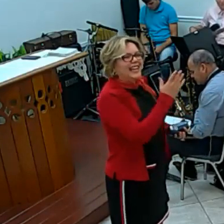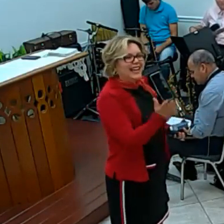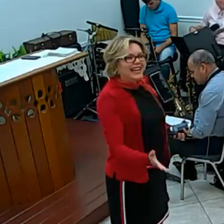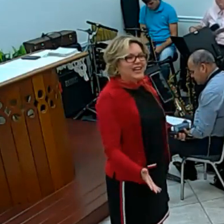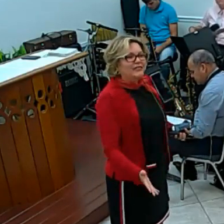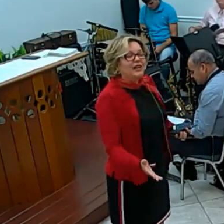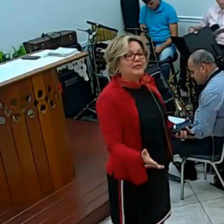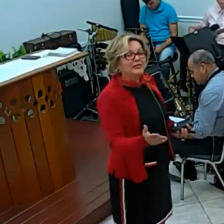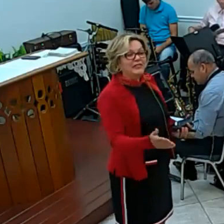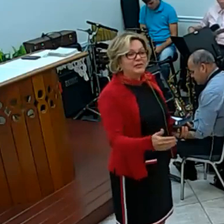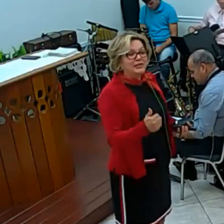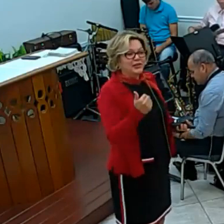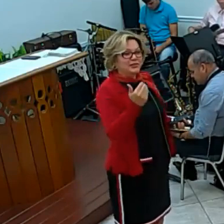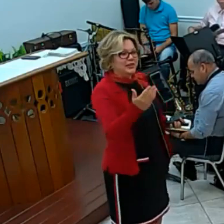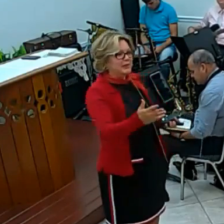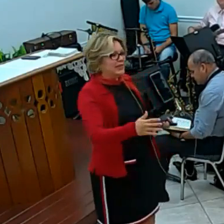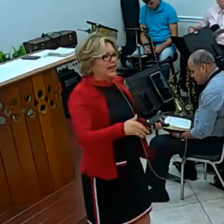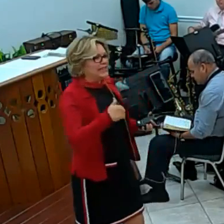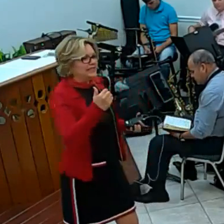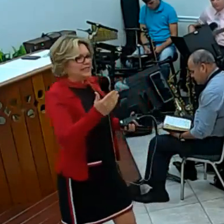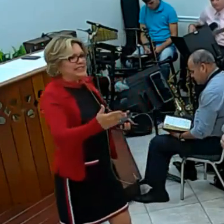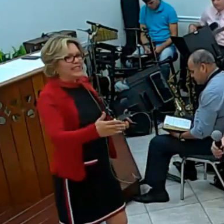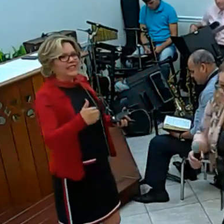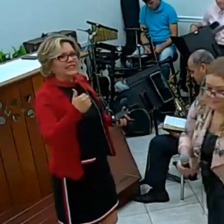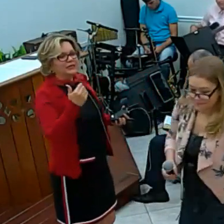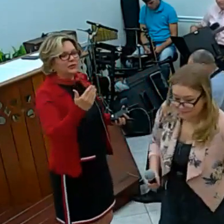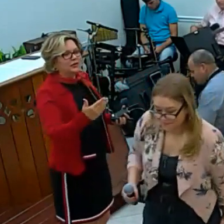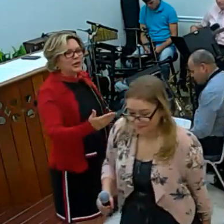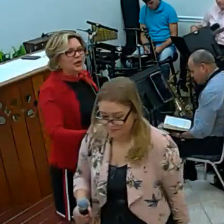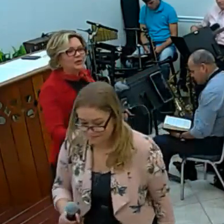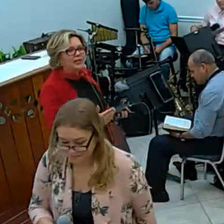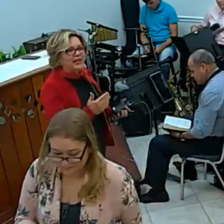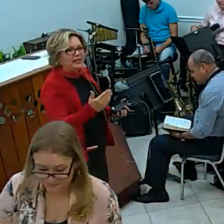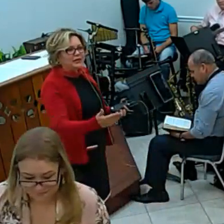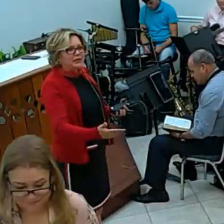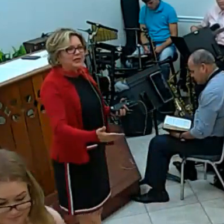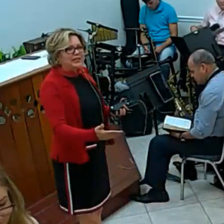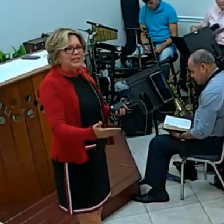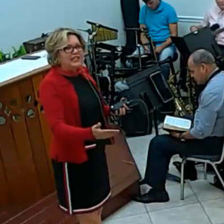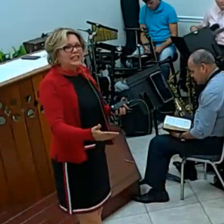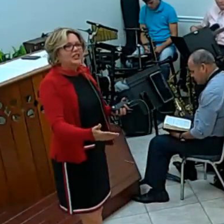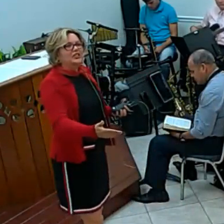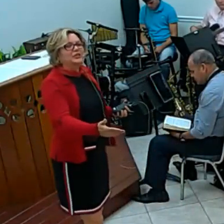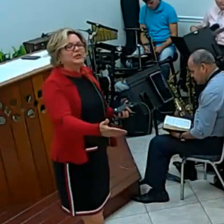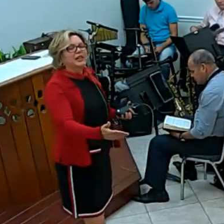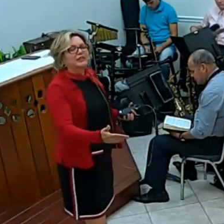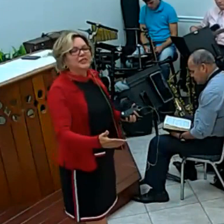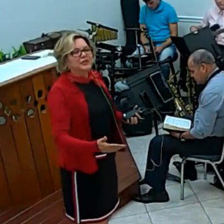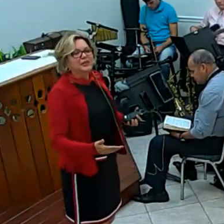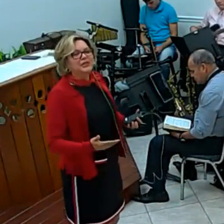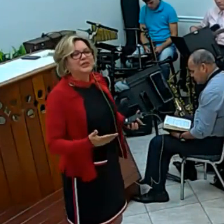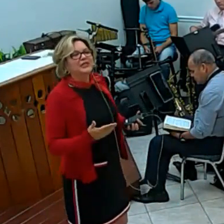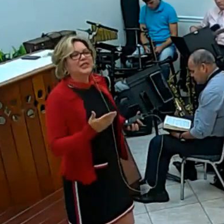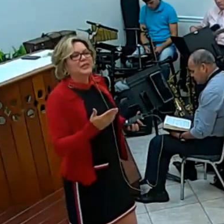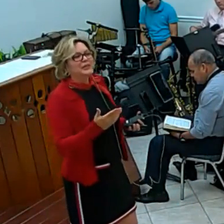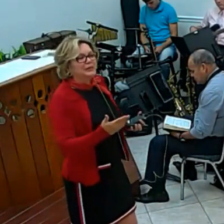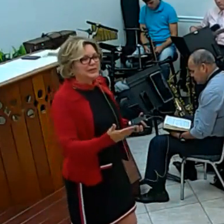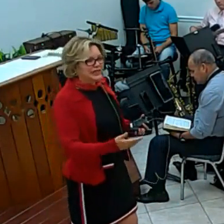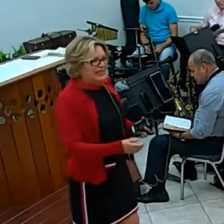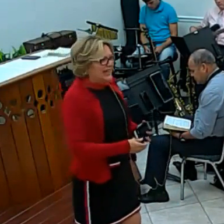read. Right? The sky is not going to shine anymore. The sun, the moon, or